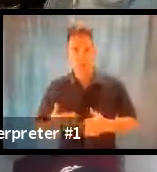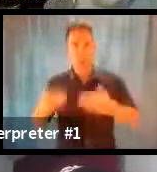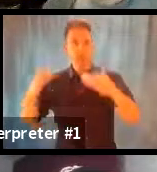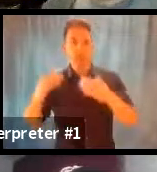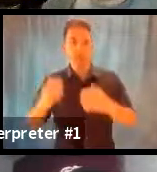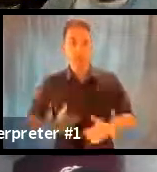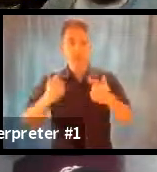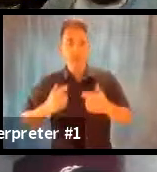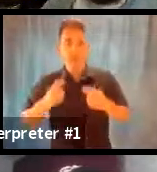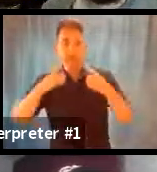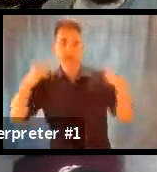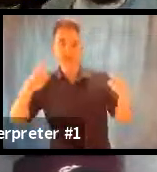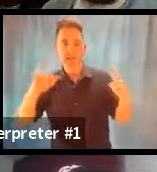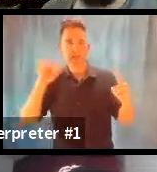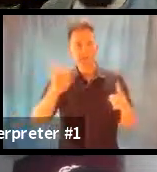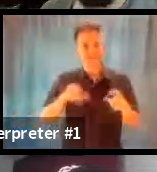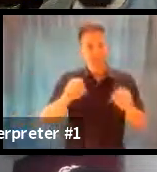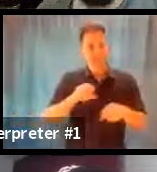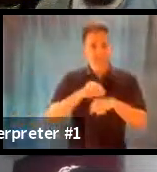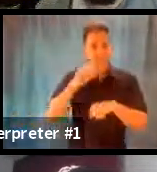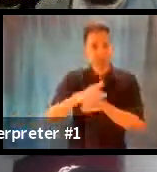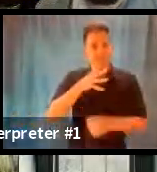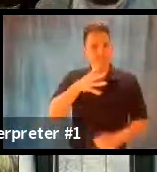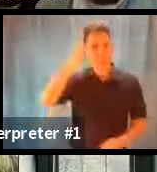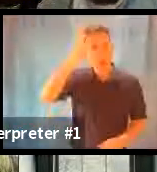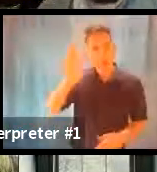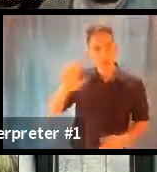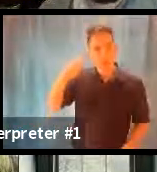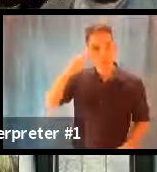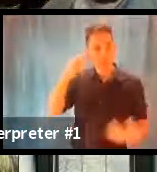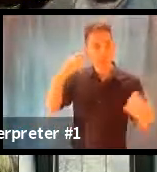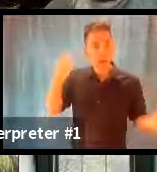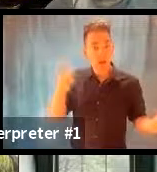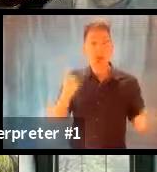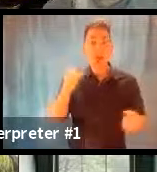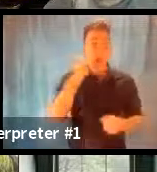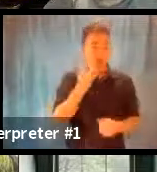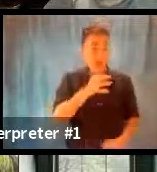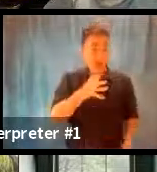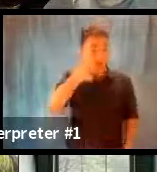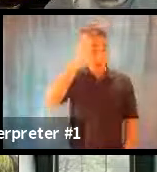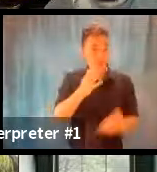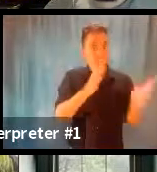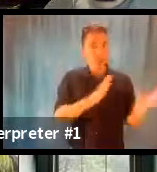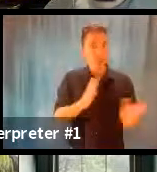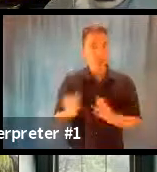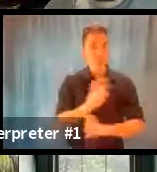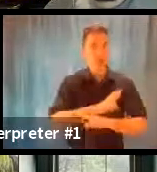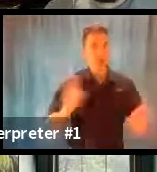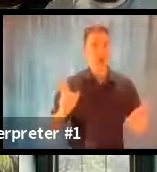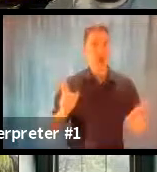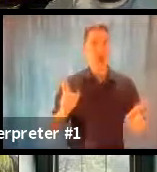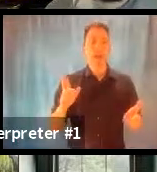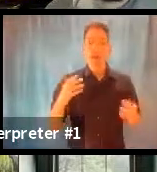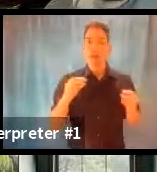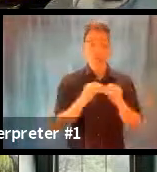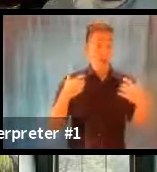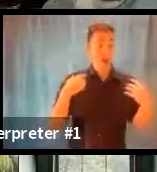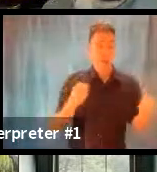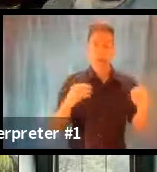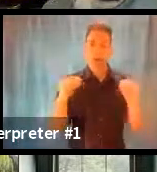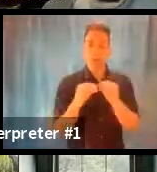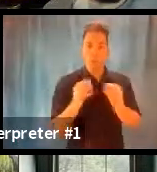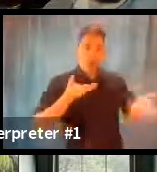parent's mental health. Prepared parents are happier, more proactive and engaged with their children, and are less likely